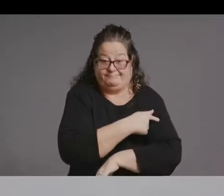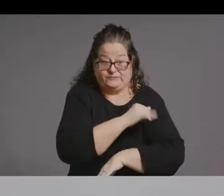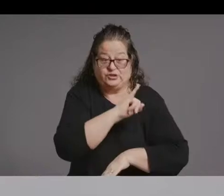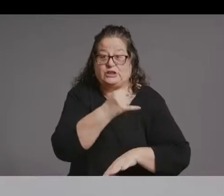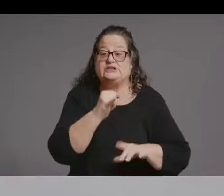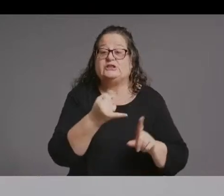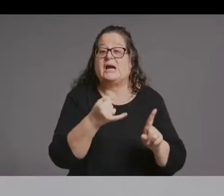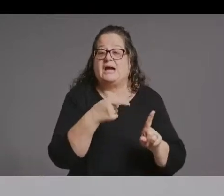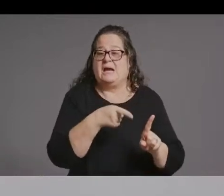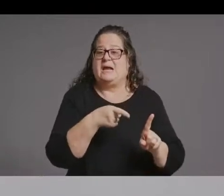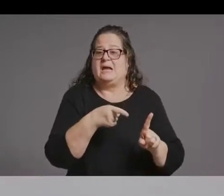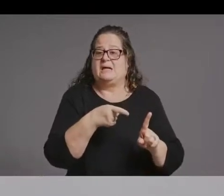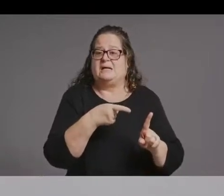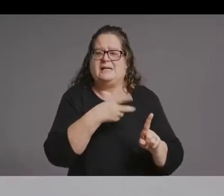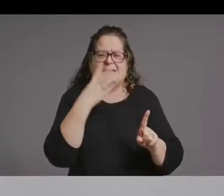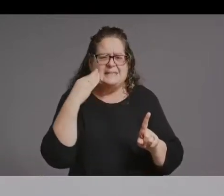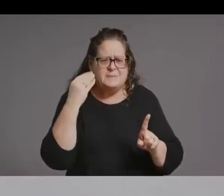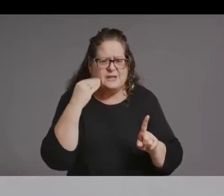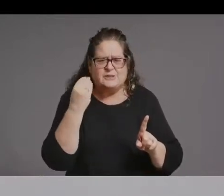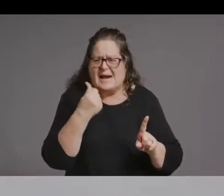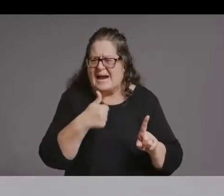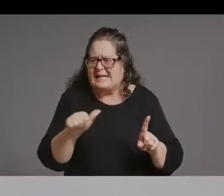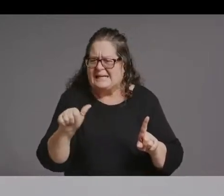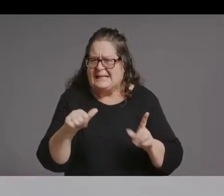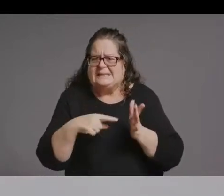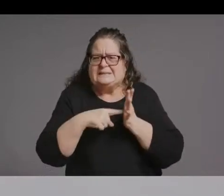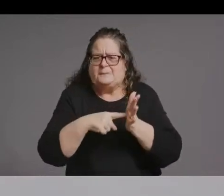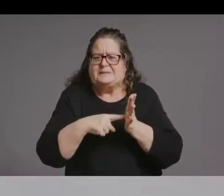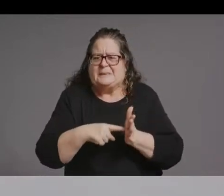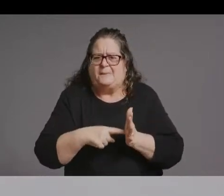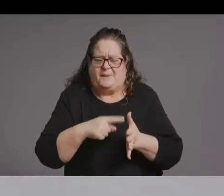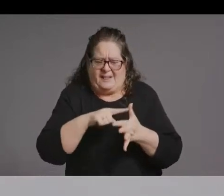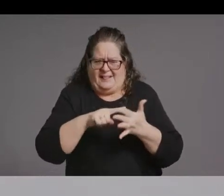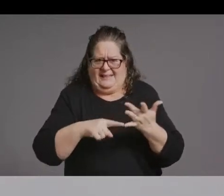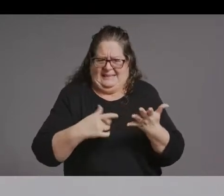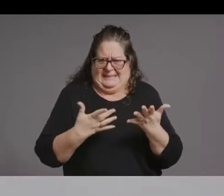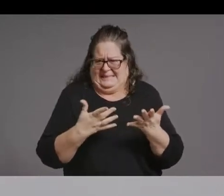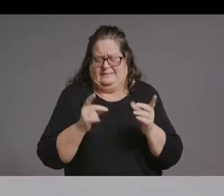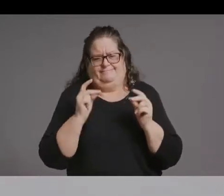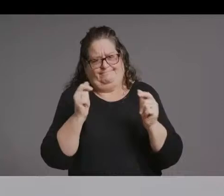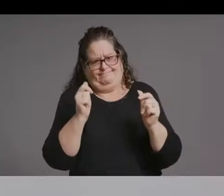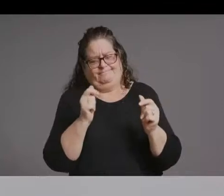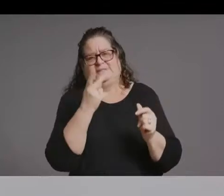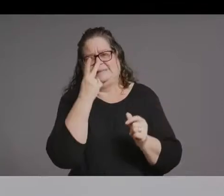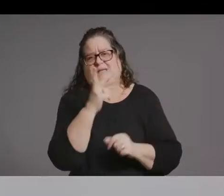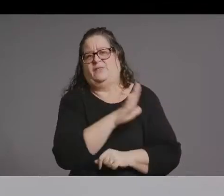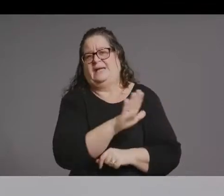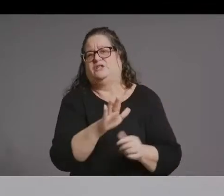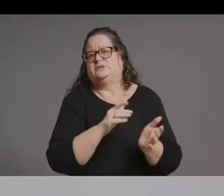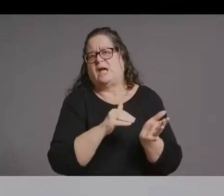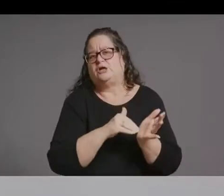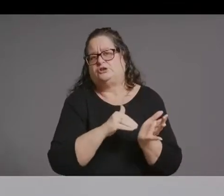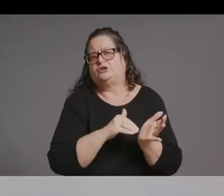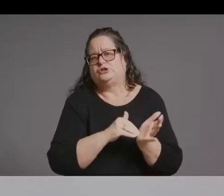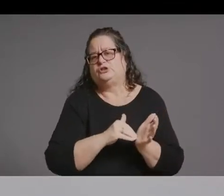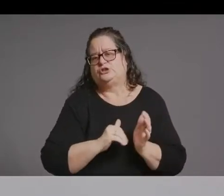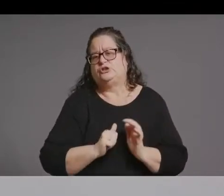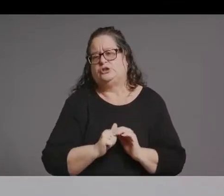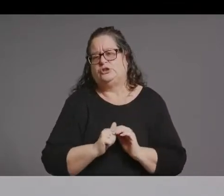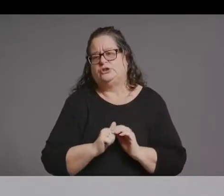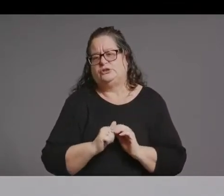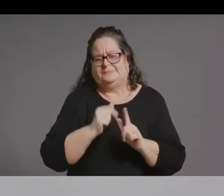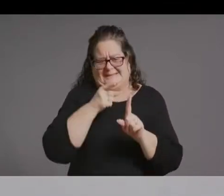to your healthcare provider. It's a very specific syndrome. And we're working with healthcare providers to make sure that they know how to treat